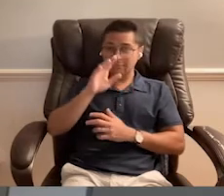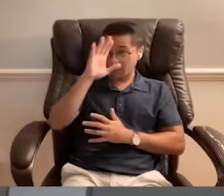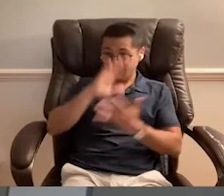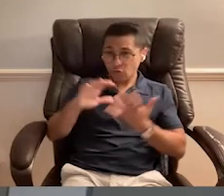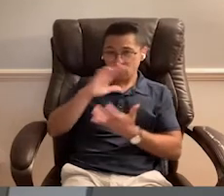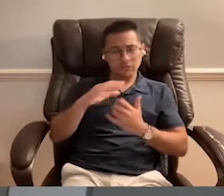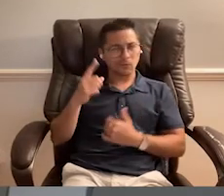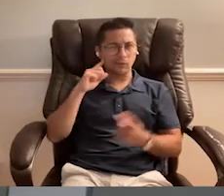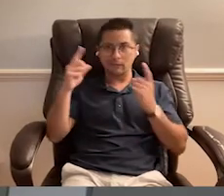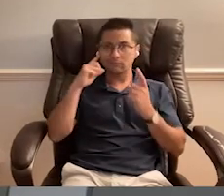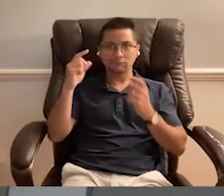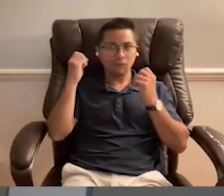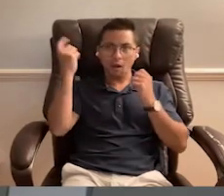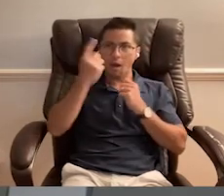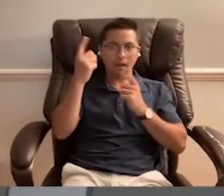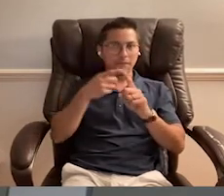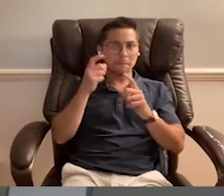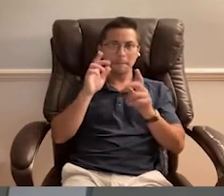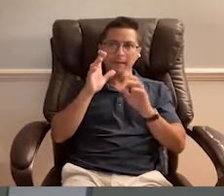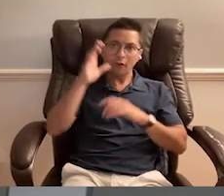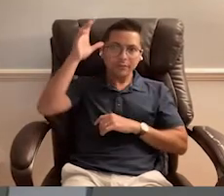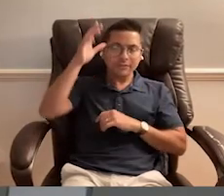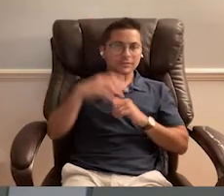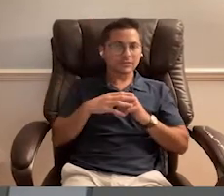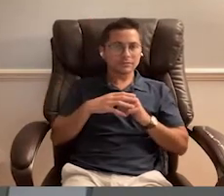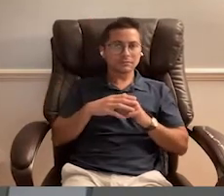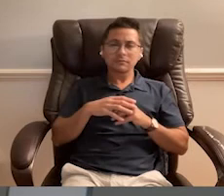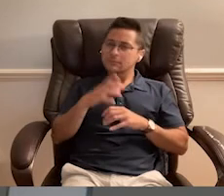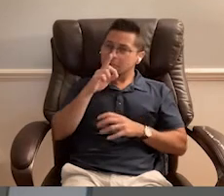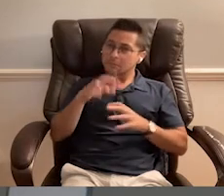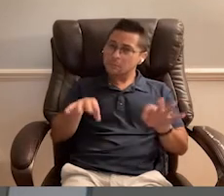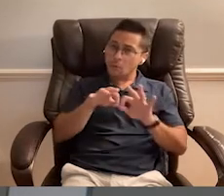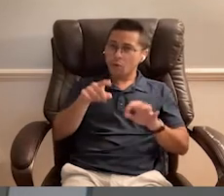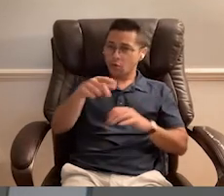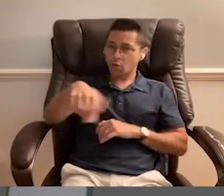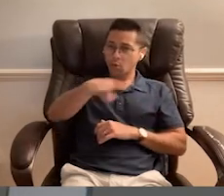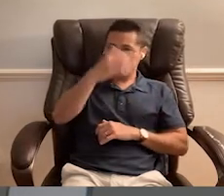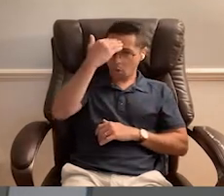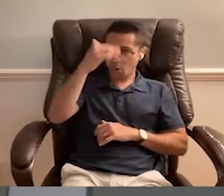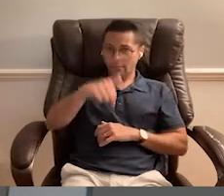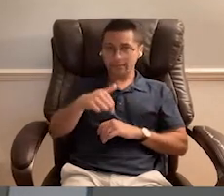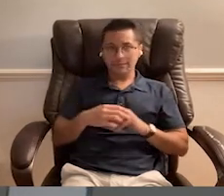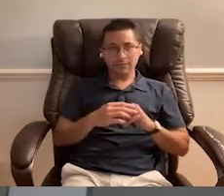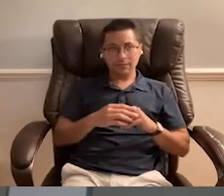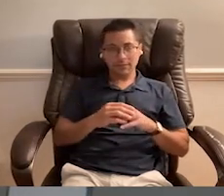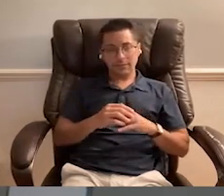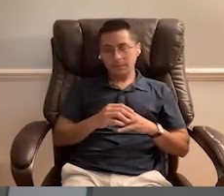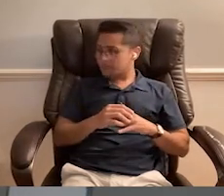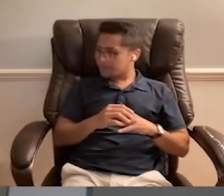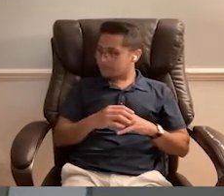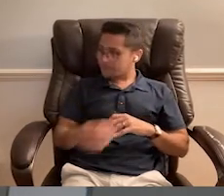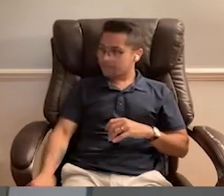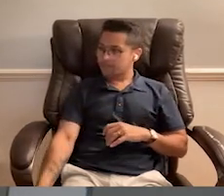very difficult, and it can be very confusing. We hear that all the time from parents. So it's important that you